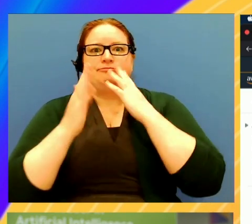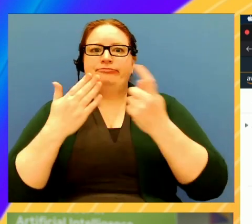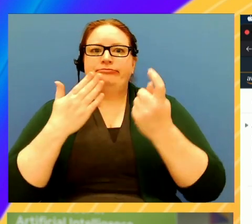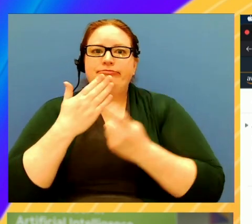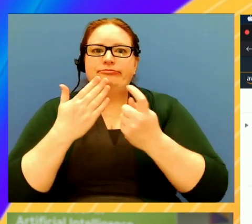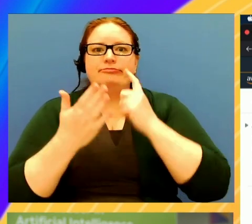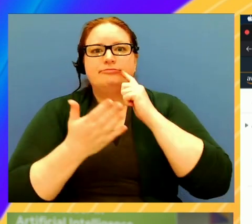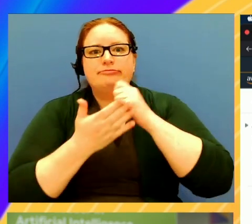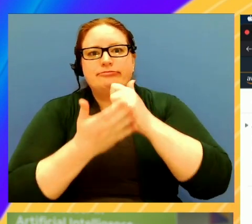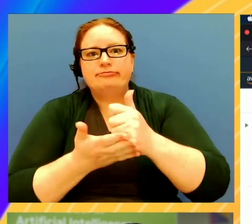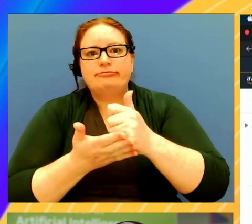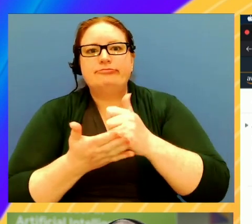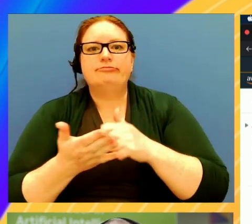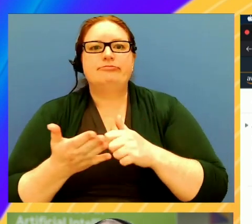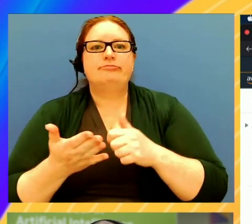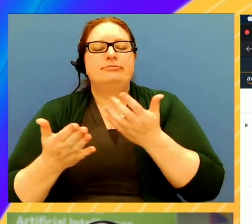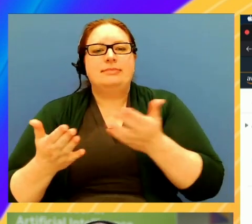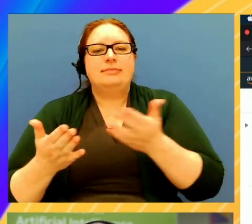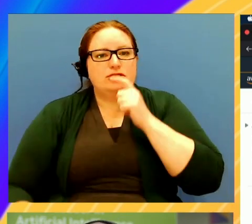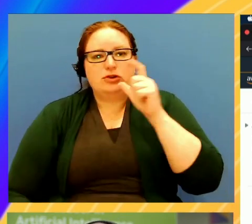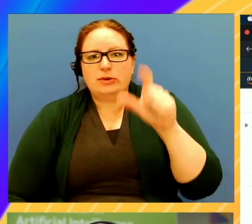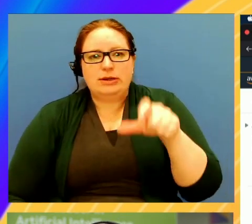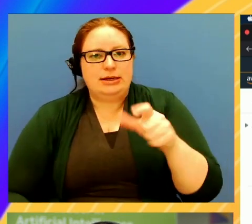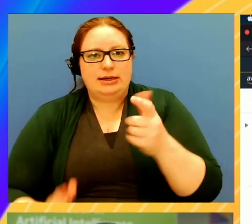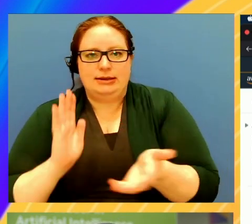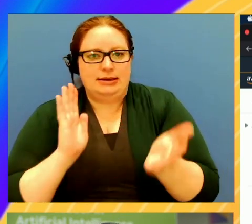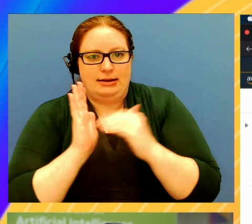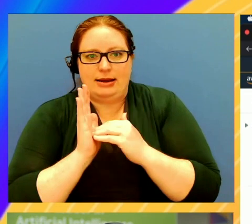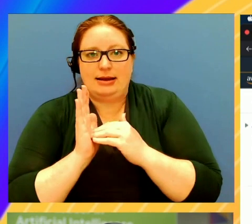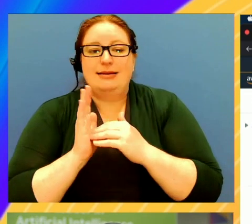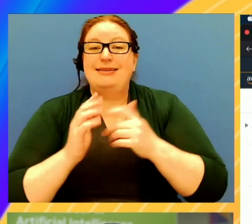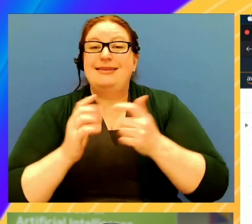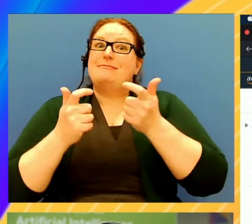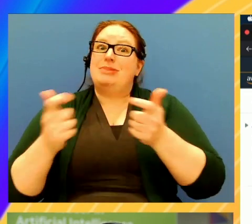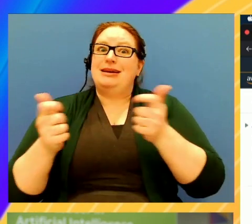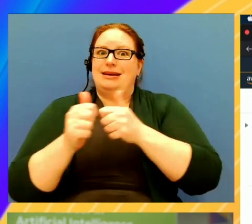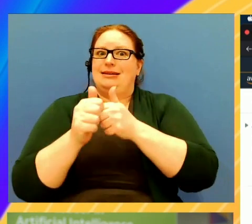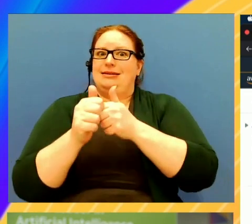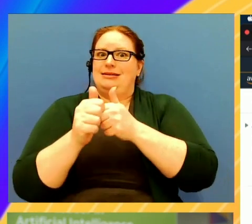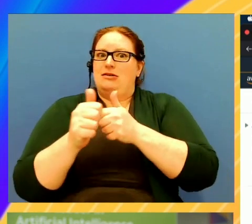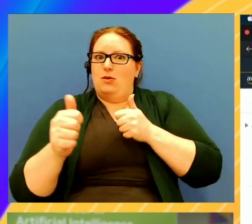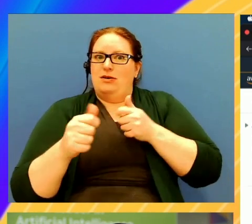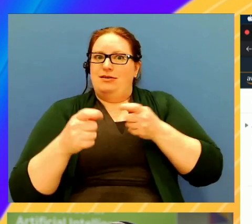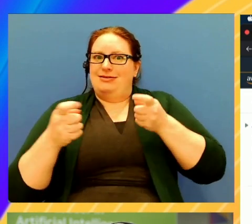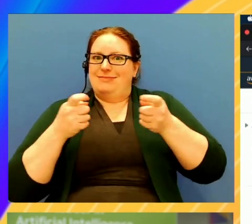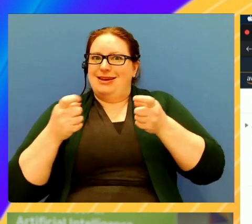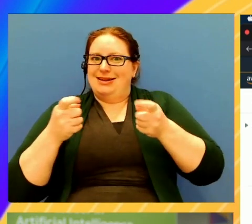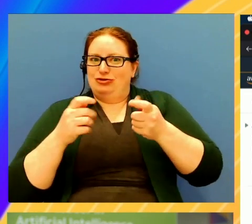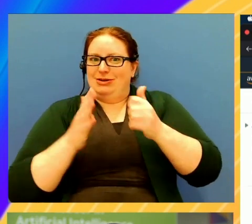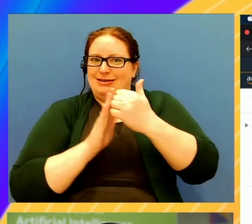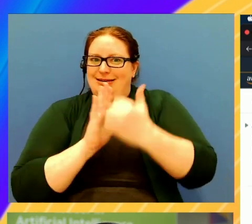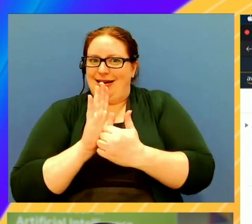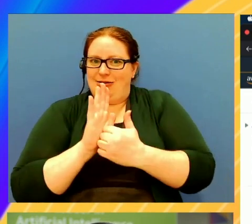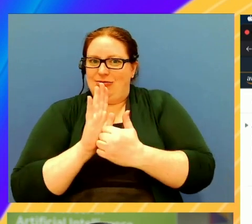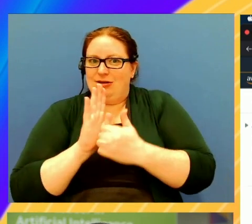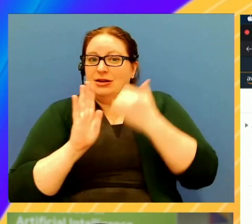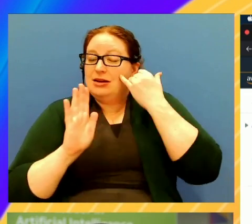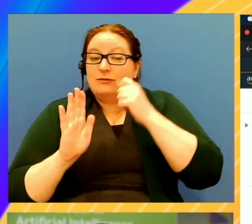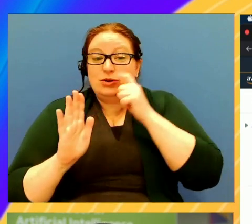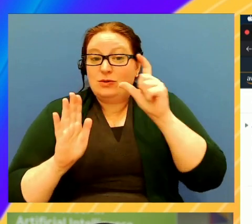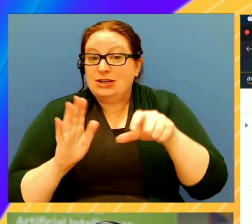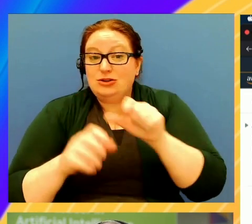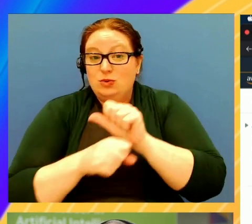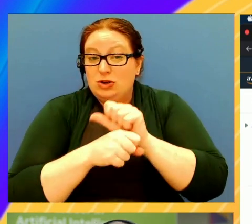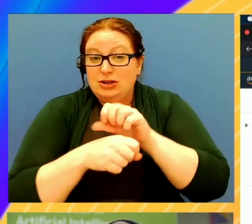out and things, and you do not need, again, a big point of this is staying out of the management account. We do not want to be, if we don't need to do our work in the management